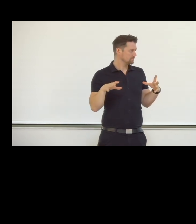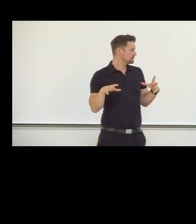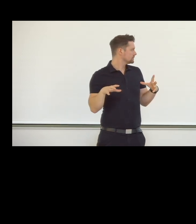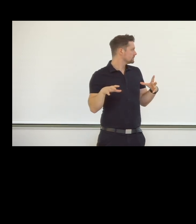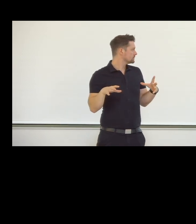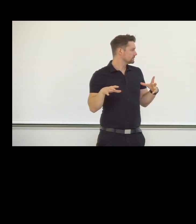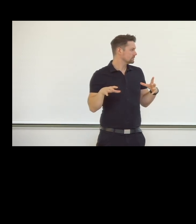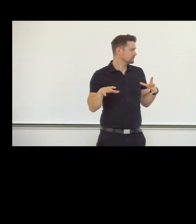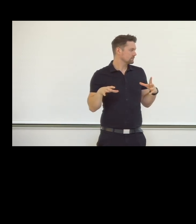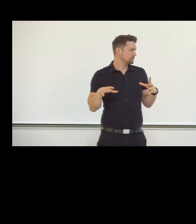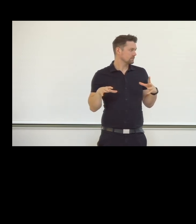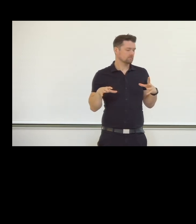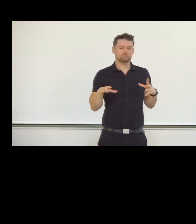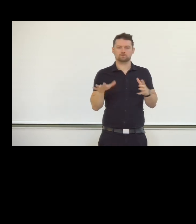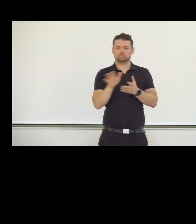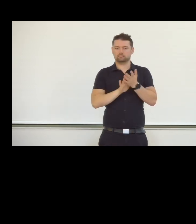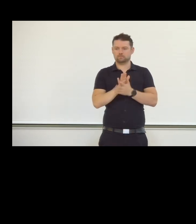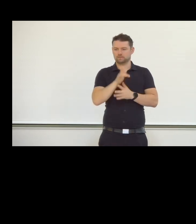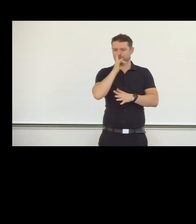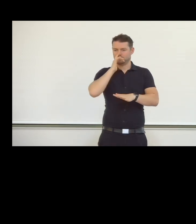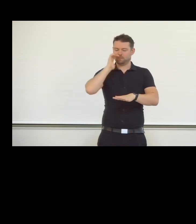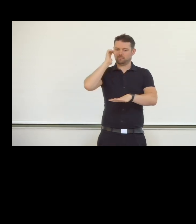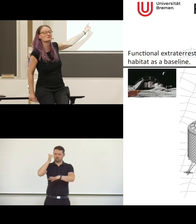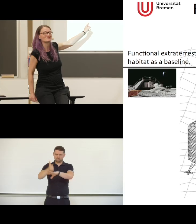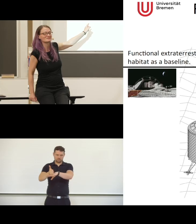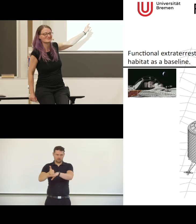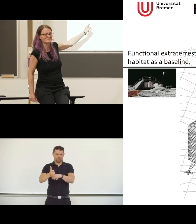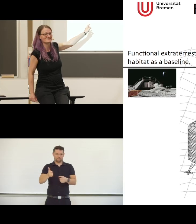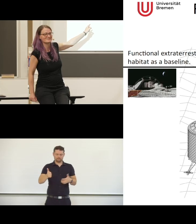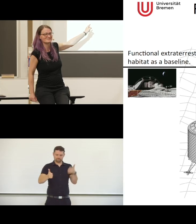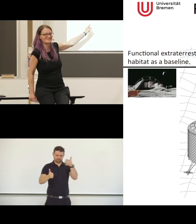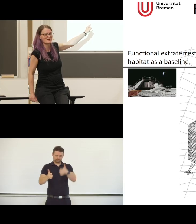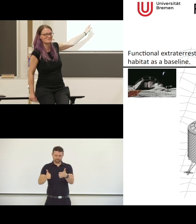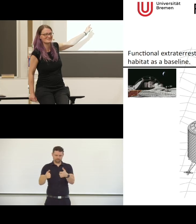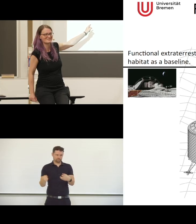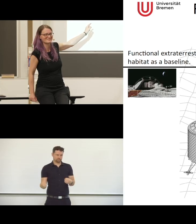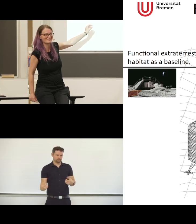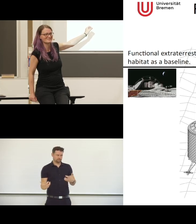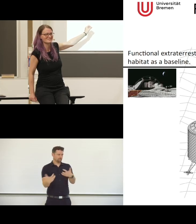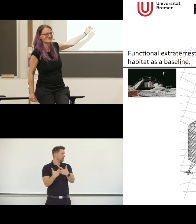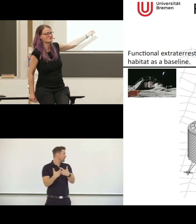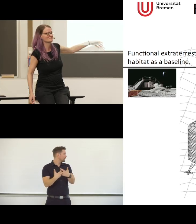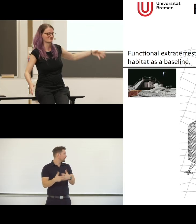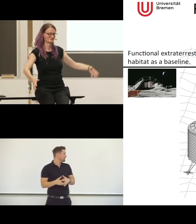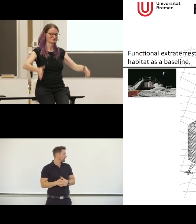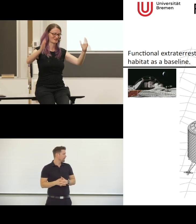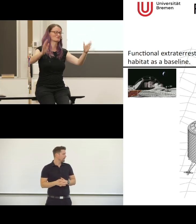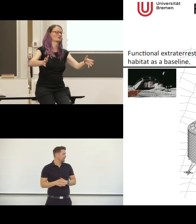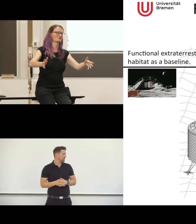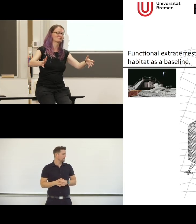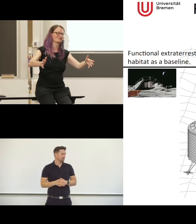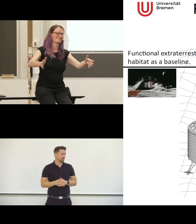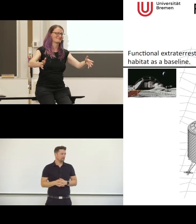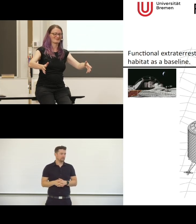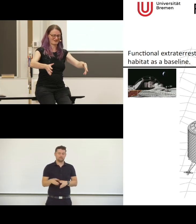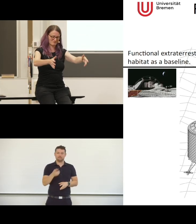I assume could be grouped together. And then the interesting part is exactly the setting up on site, because I mean you can land with your